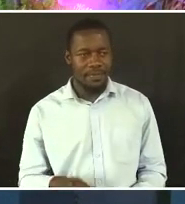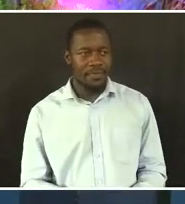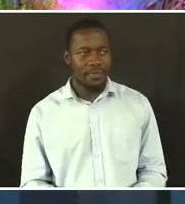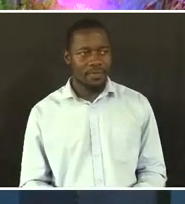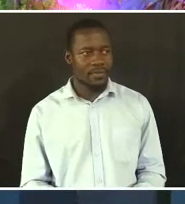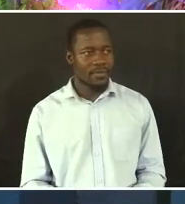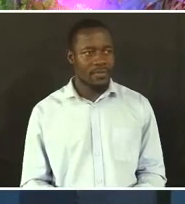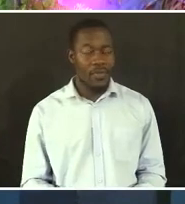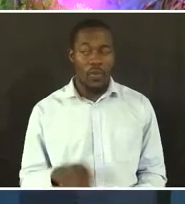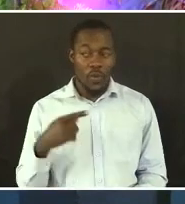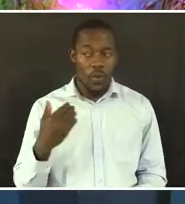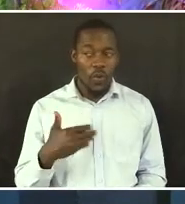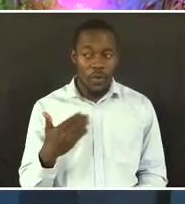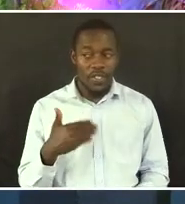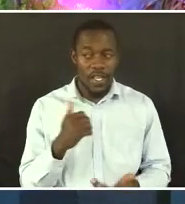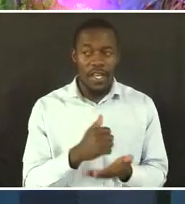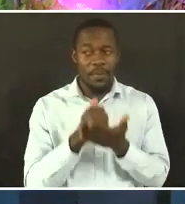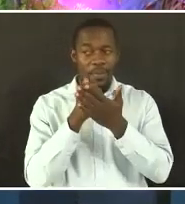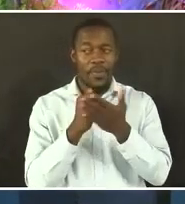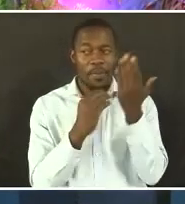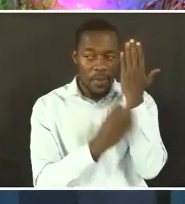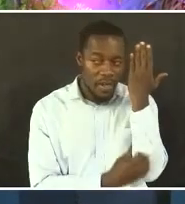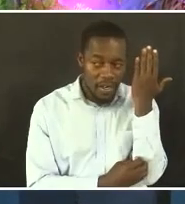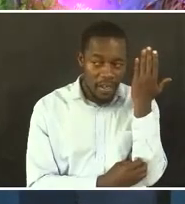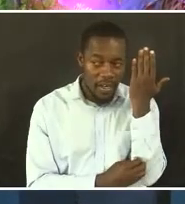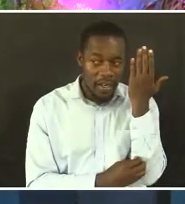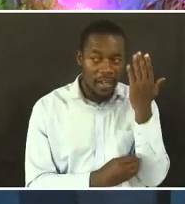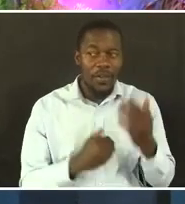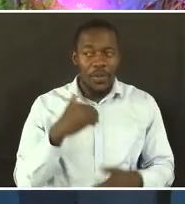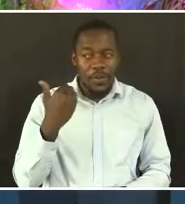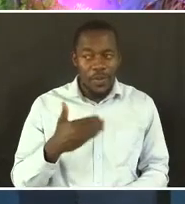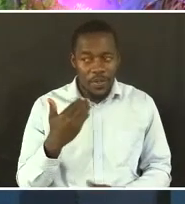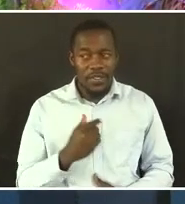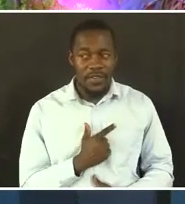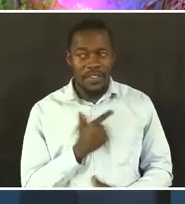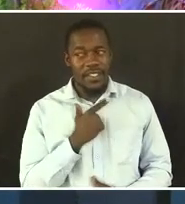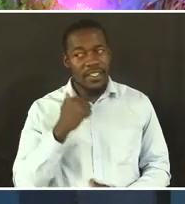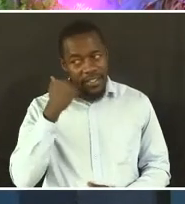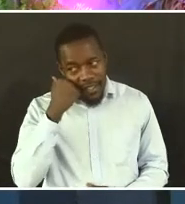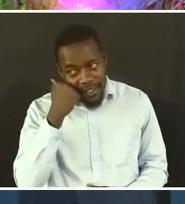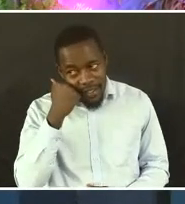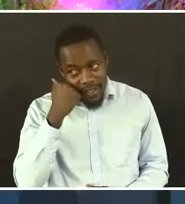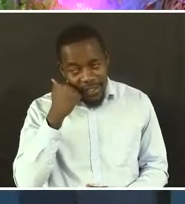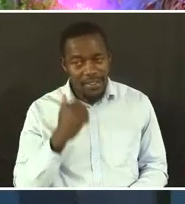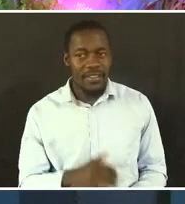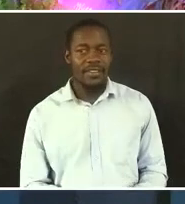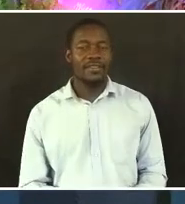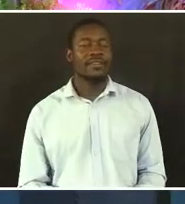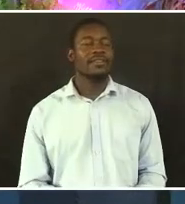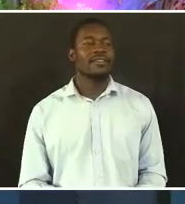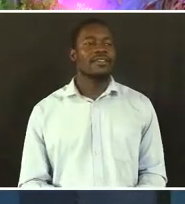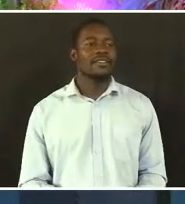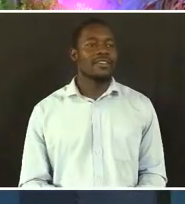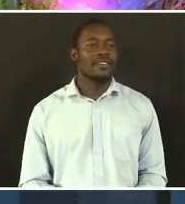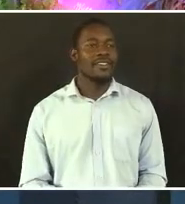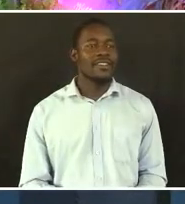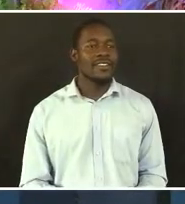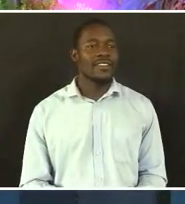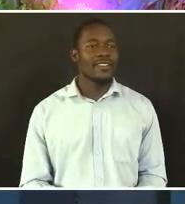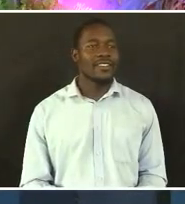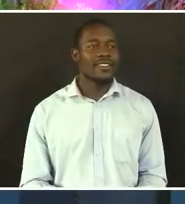Hey, panelists, since I will be sitting with you, give me 2 minutes to read Luke chapter 13, verse 26. Let me read this one.